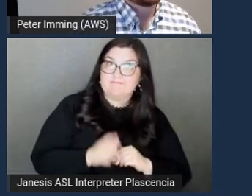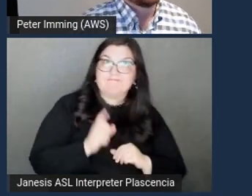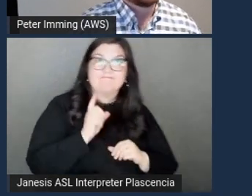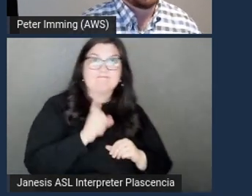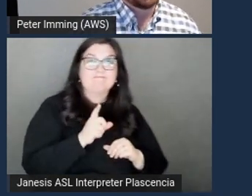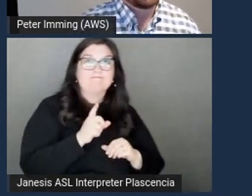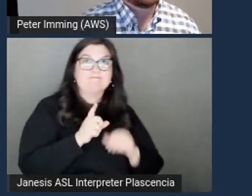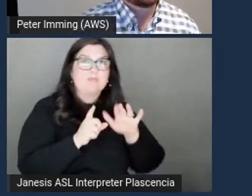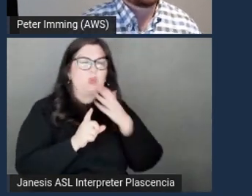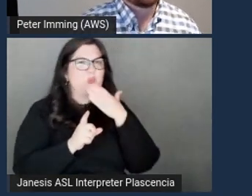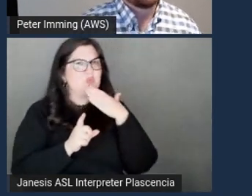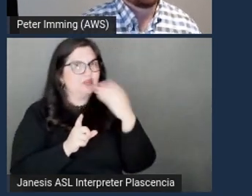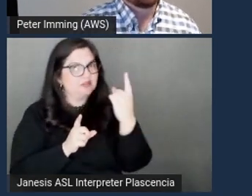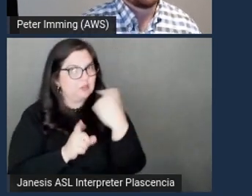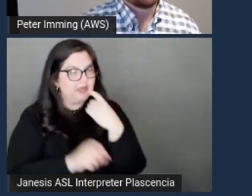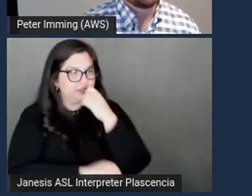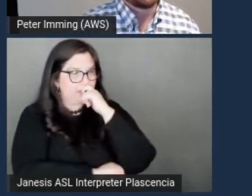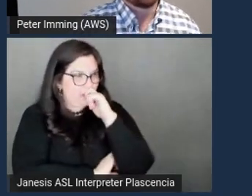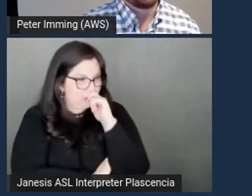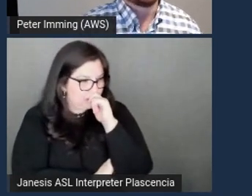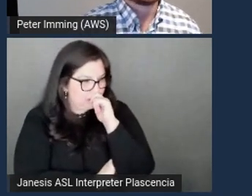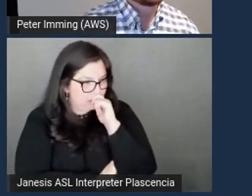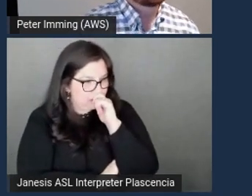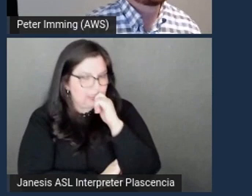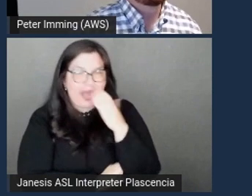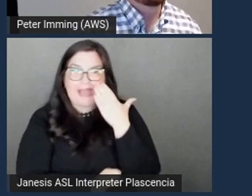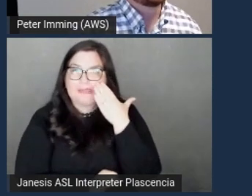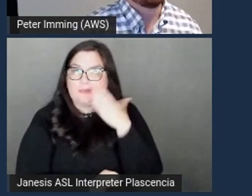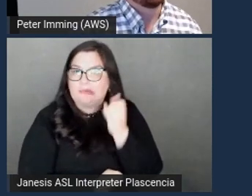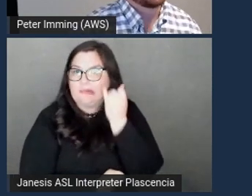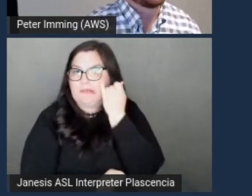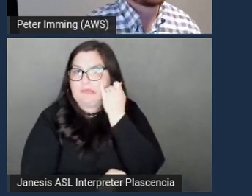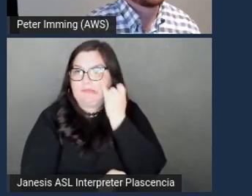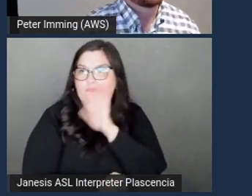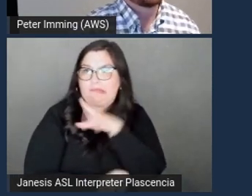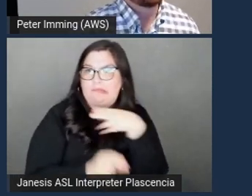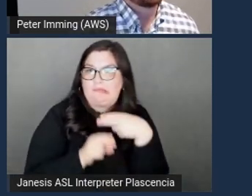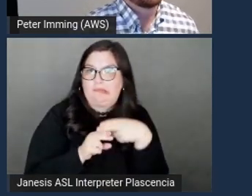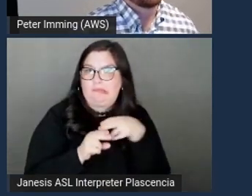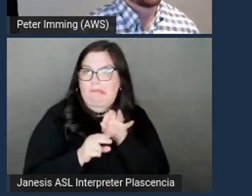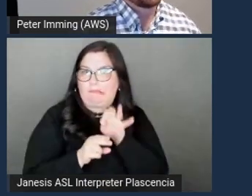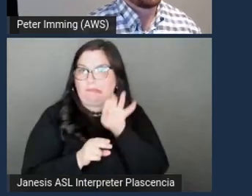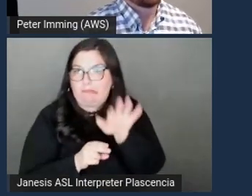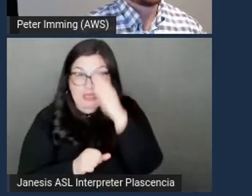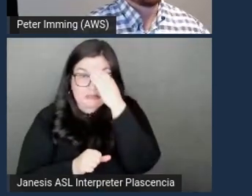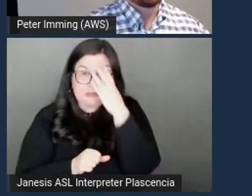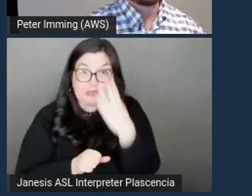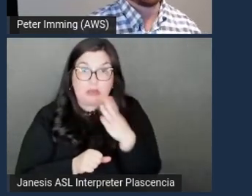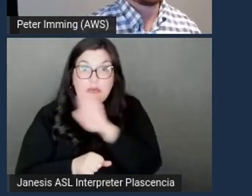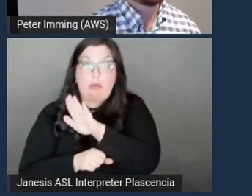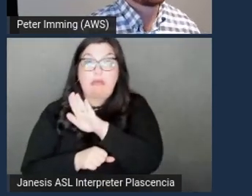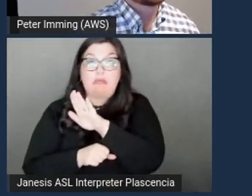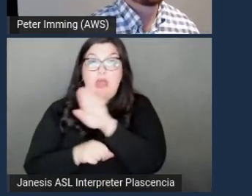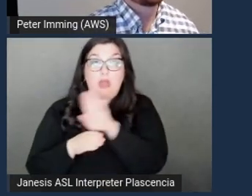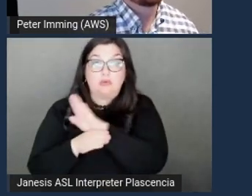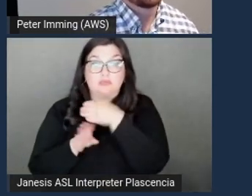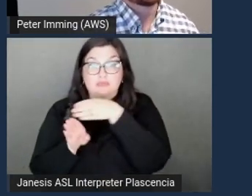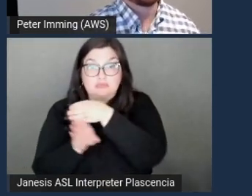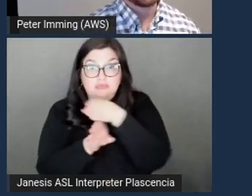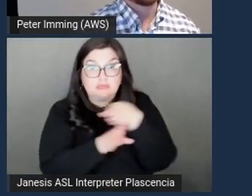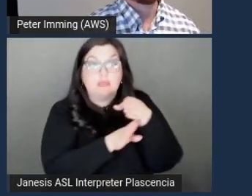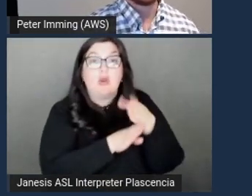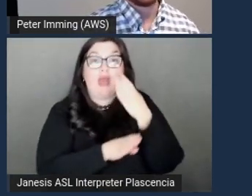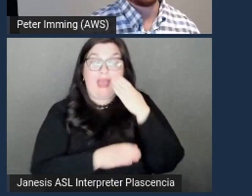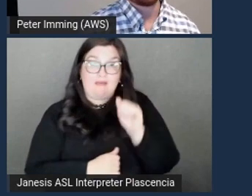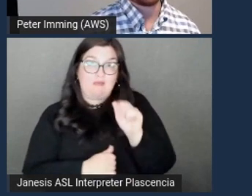That's a good question. I don't know if I can say their names. I can tell you what Okay, industries then. they're in. We have some Sure. automotive customers. We have